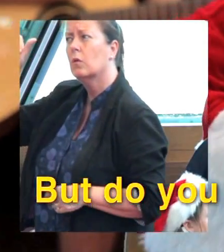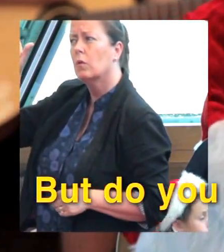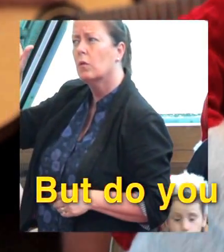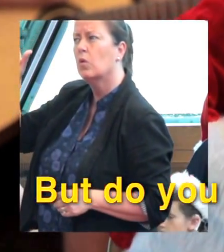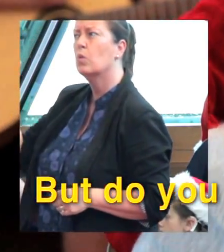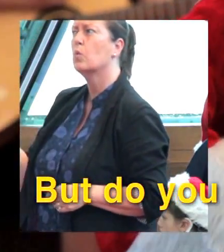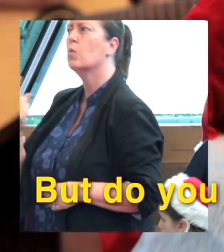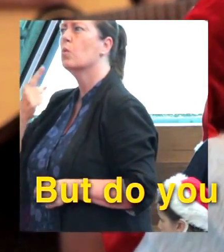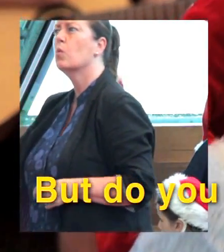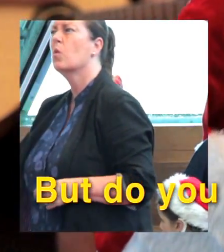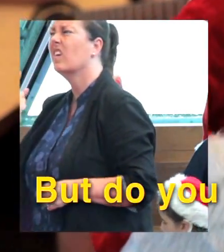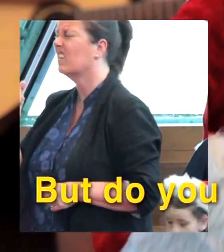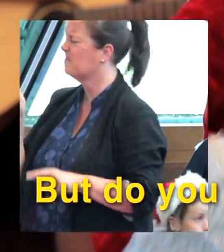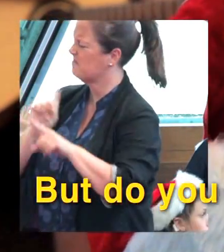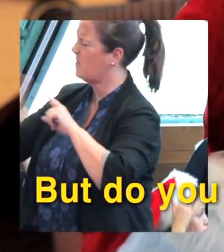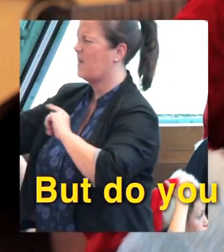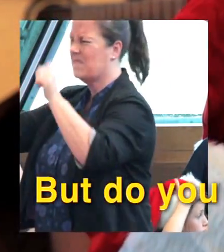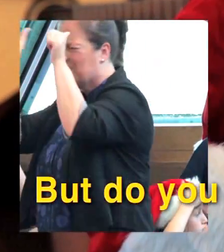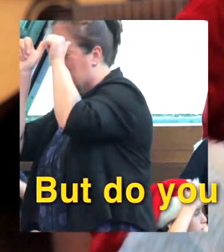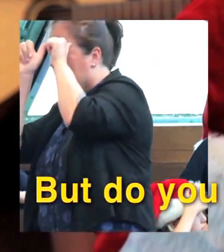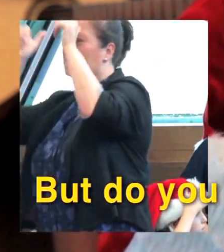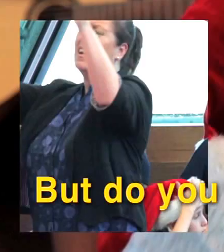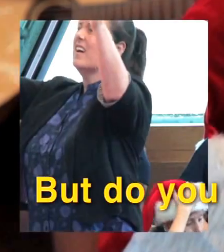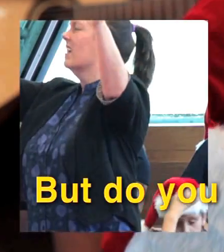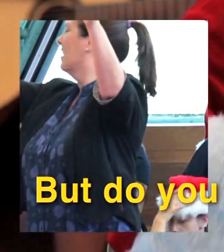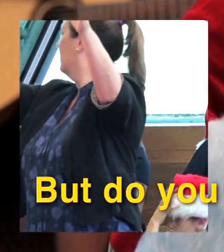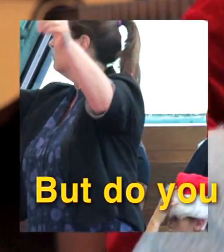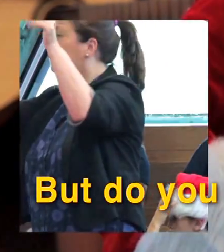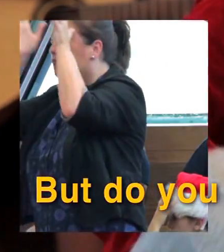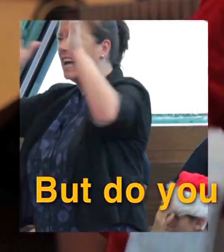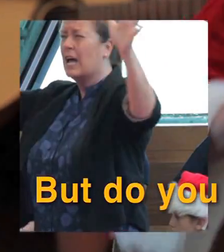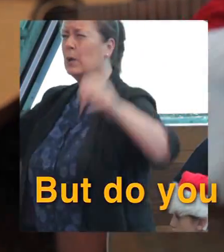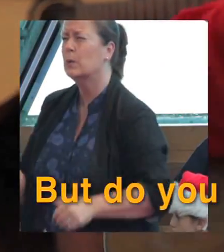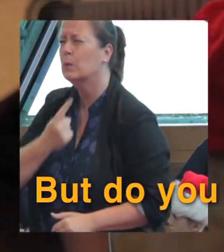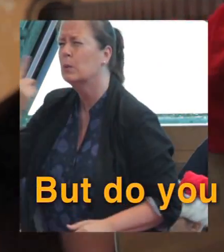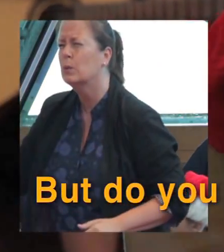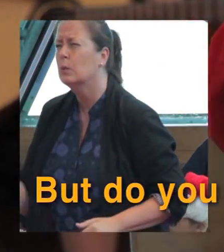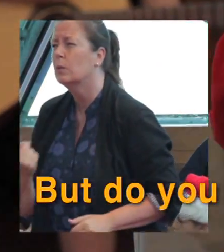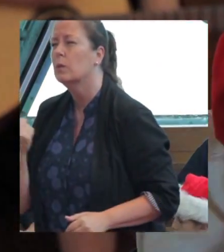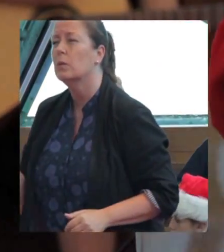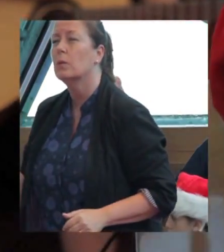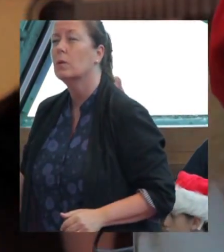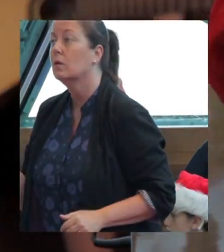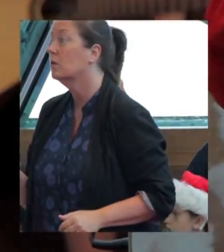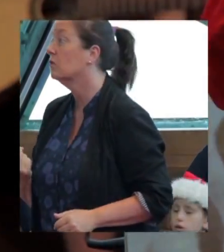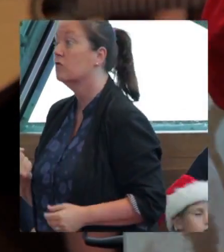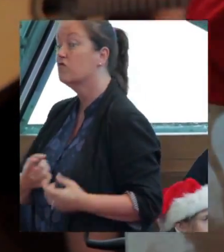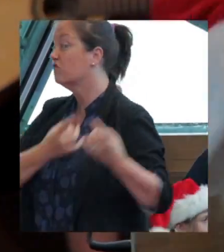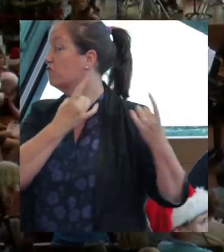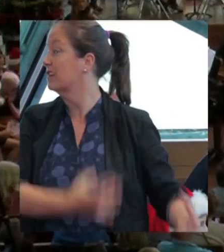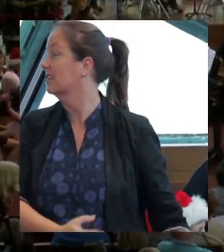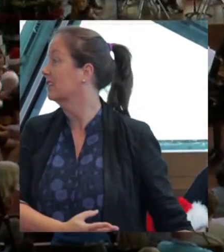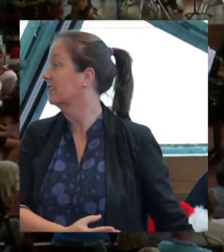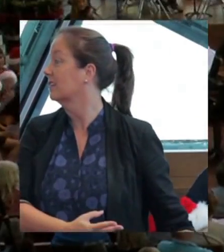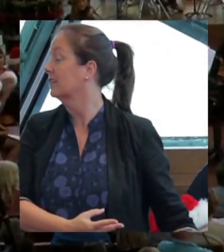the most famous reindeer of them all? Take it away, maestro.